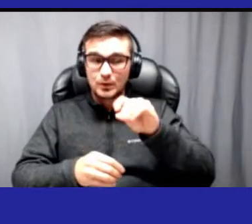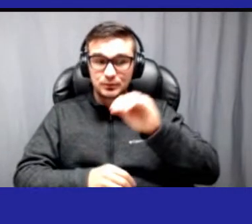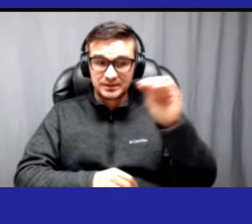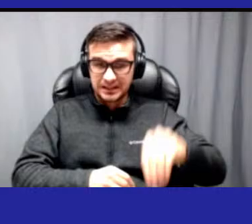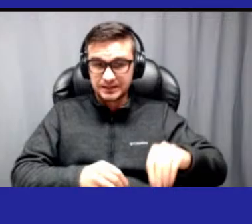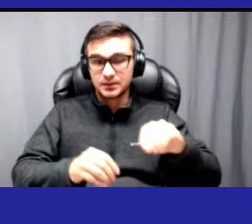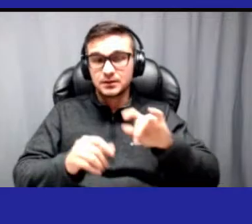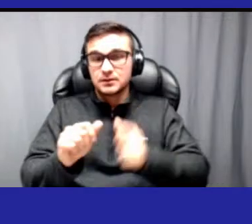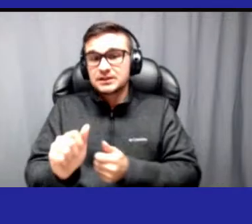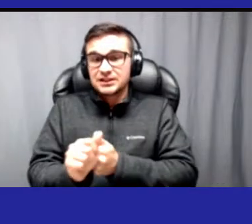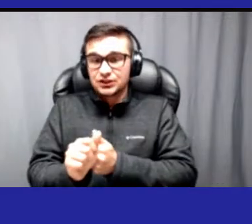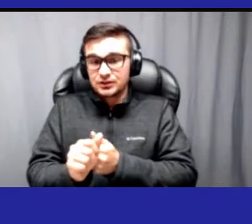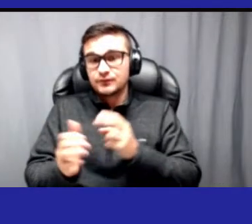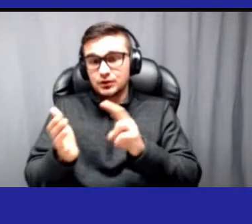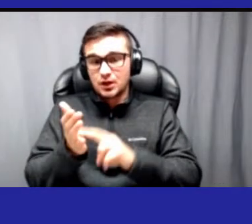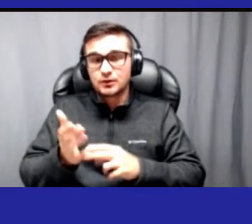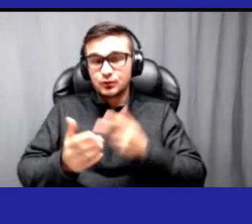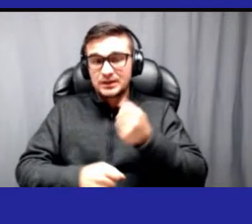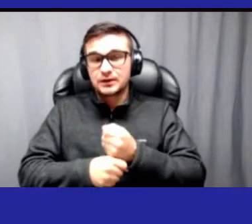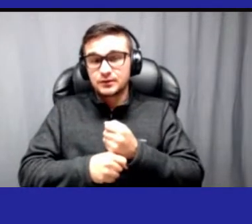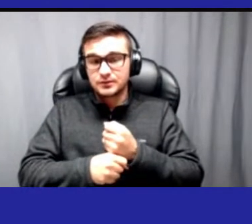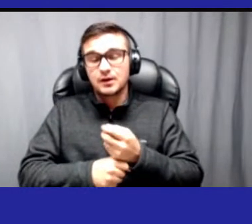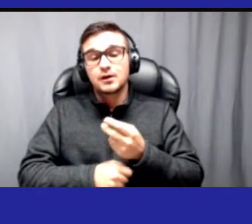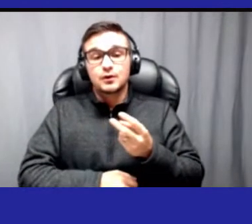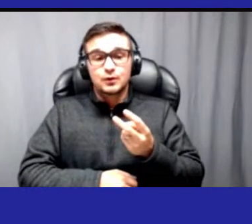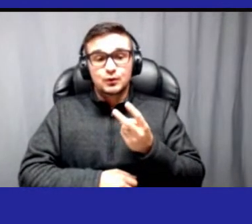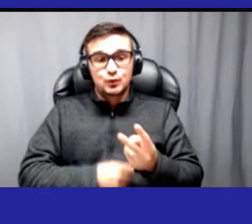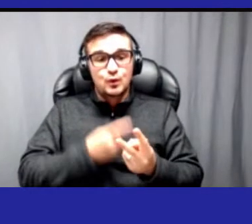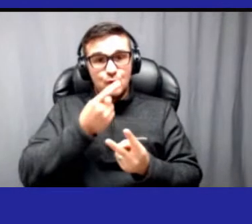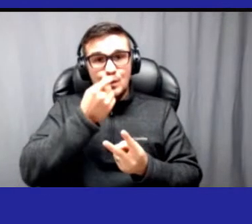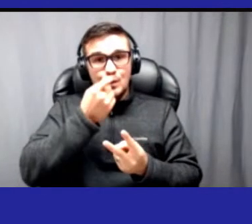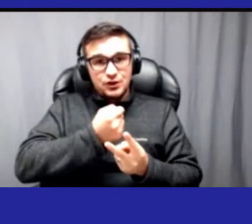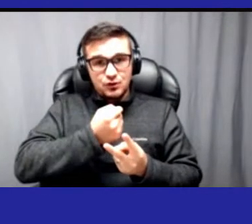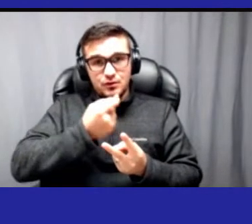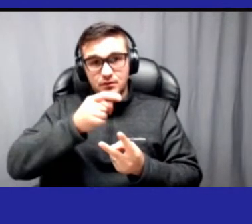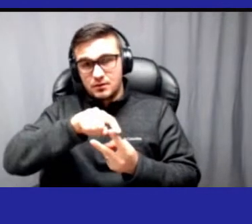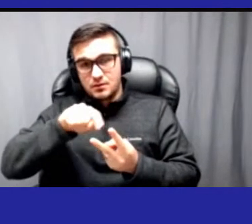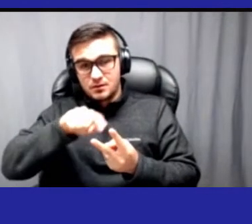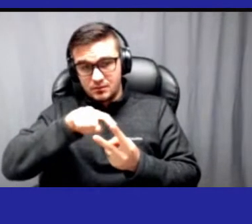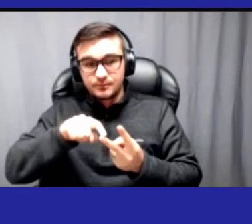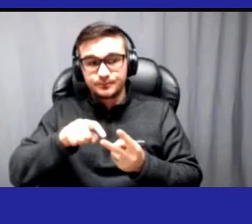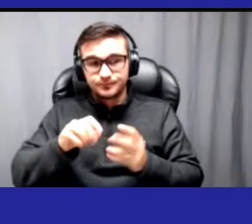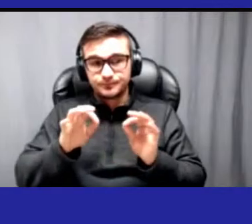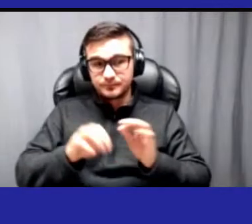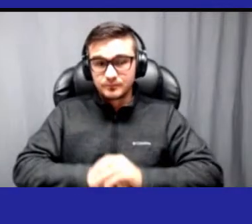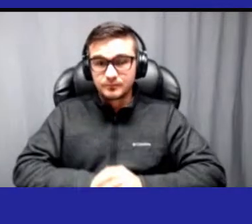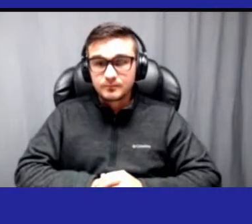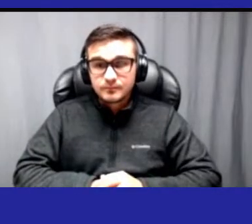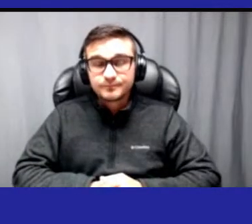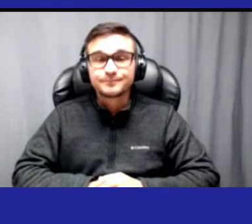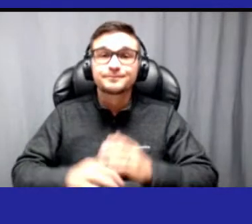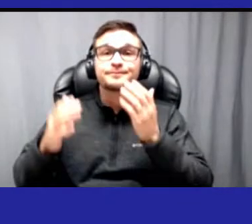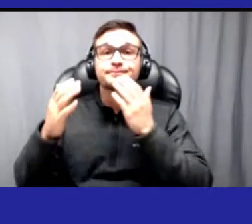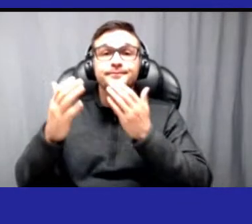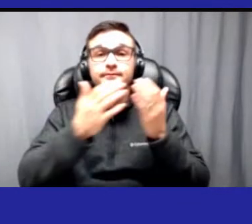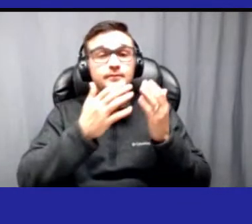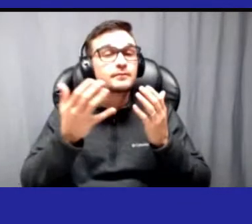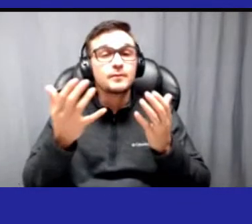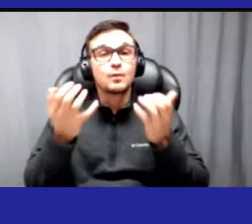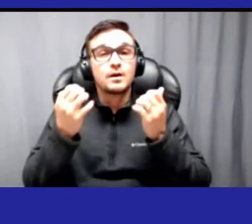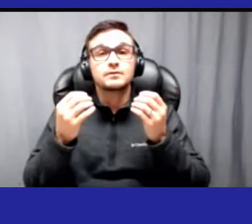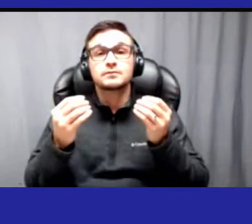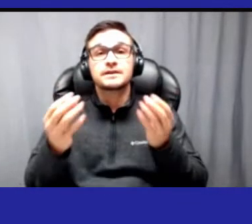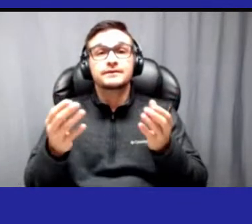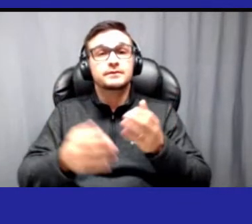of the system. Dr. Pulitzer. Thank you. Thank you for having me present today. So just wanted to give a small summary